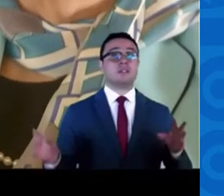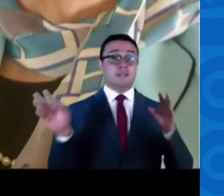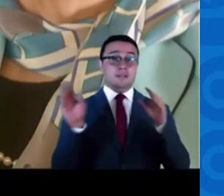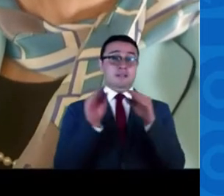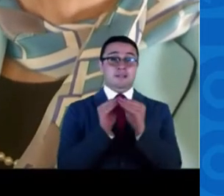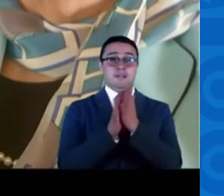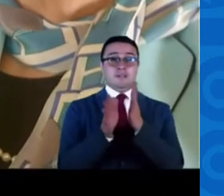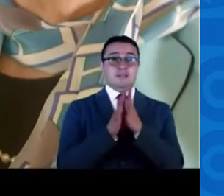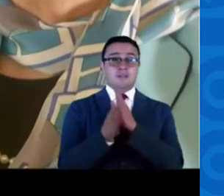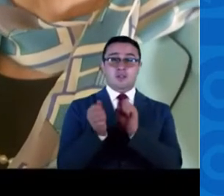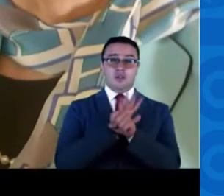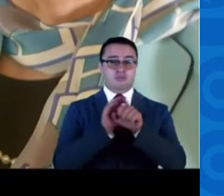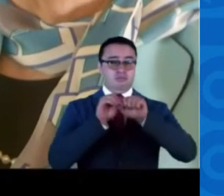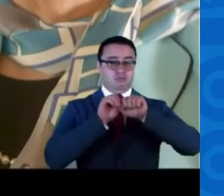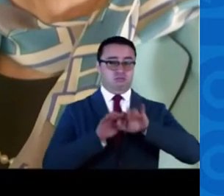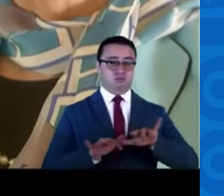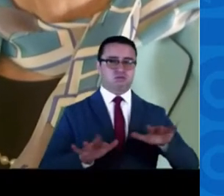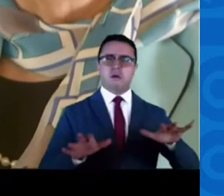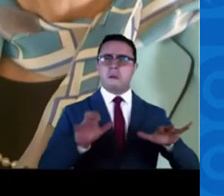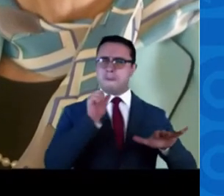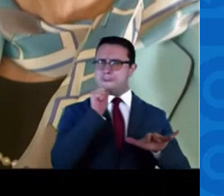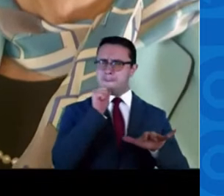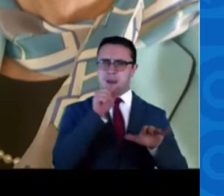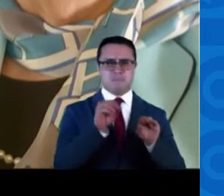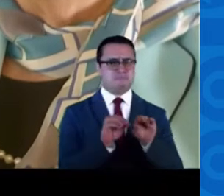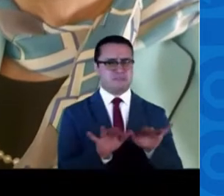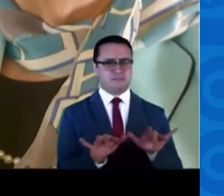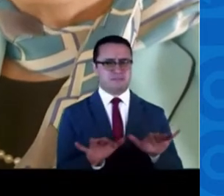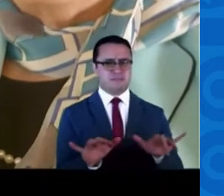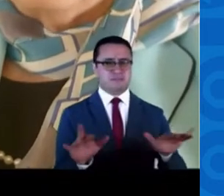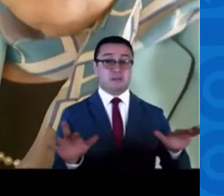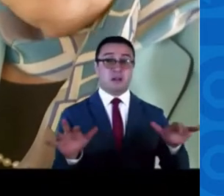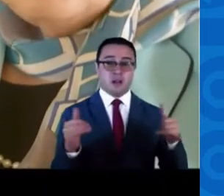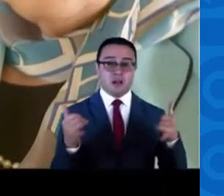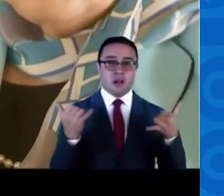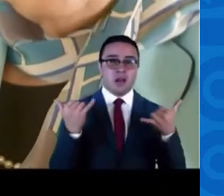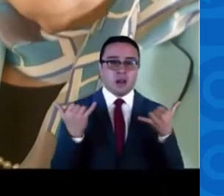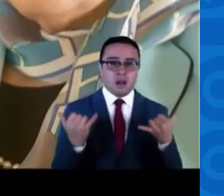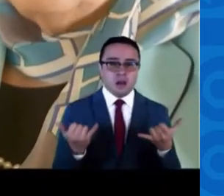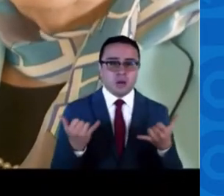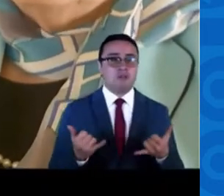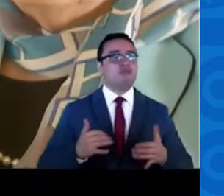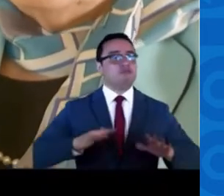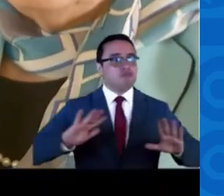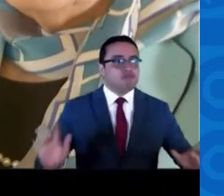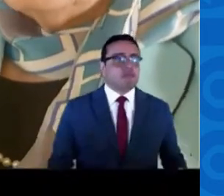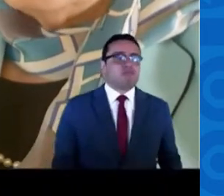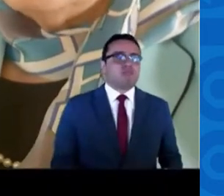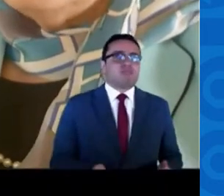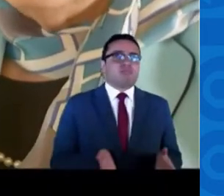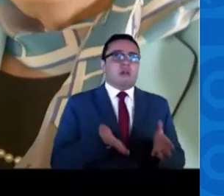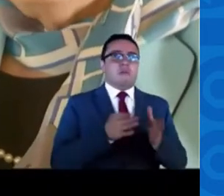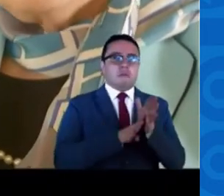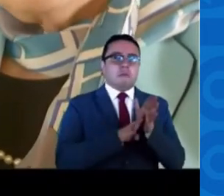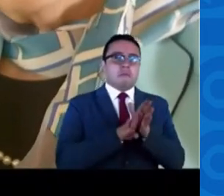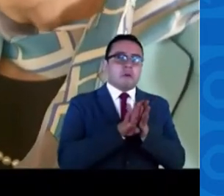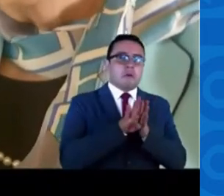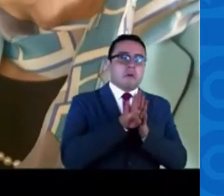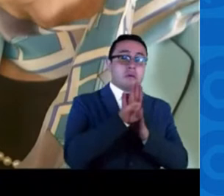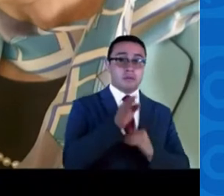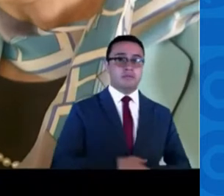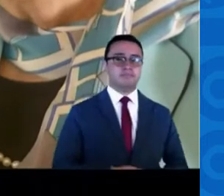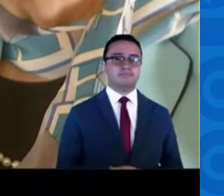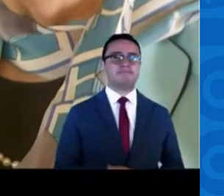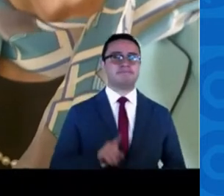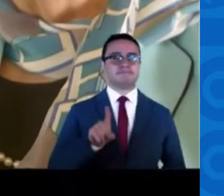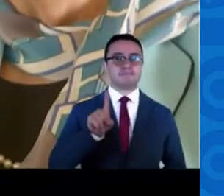a developing region that has been most affected by COVID-19, and we are facing a paradox of recovery, so